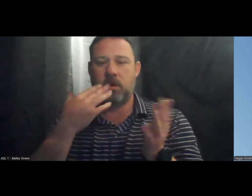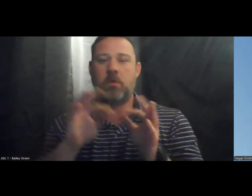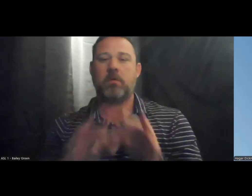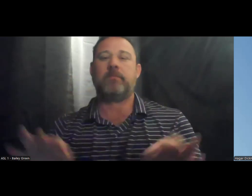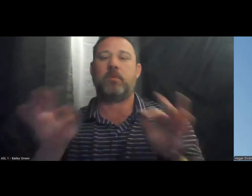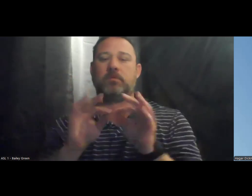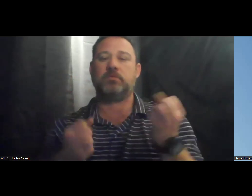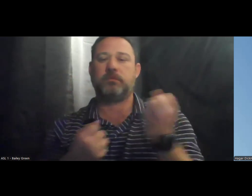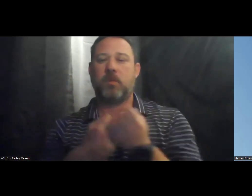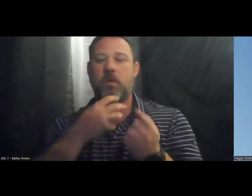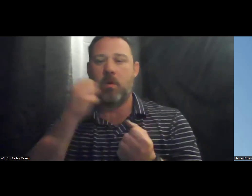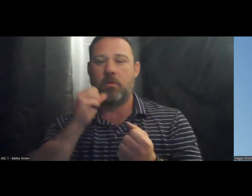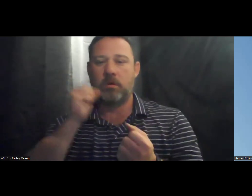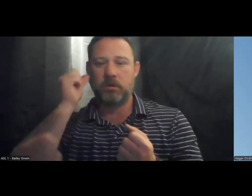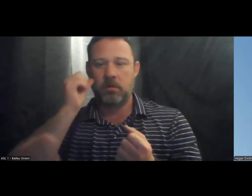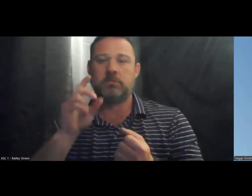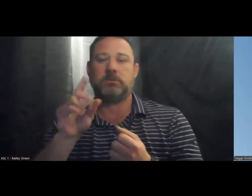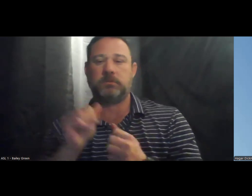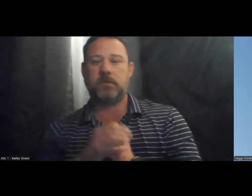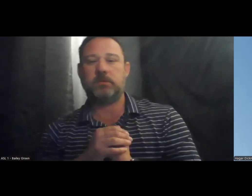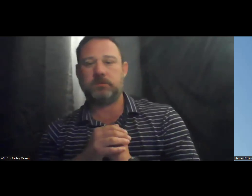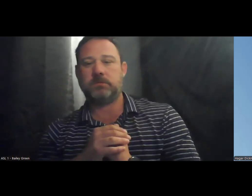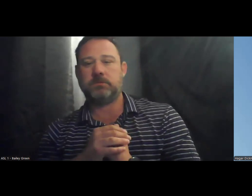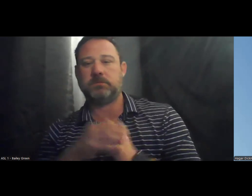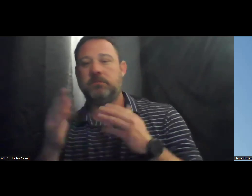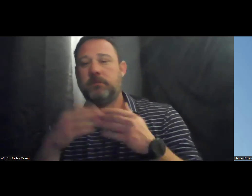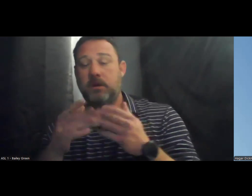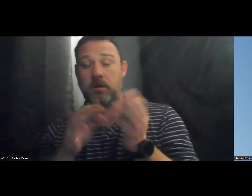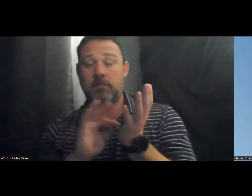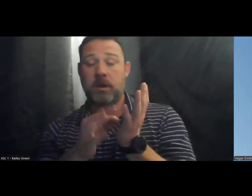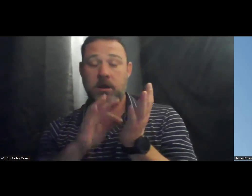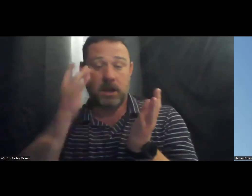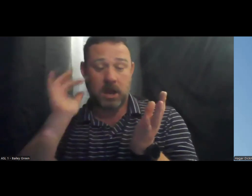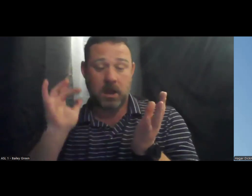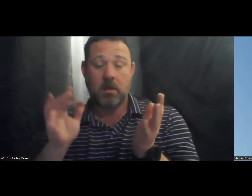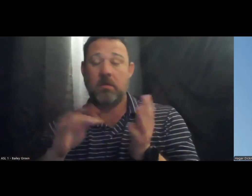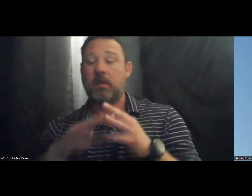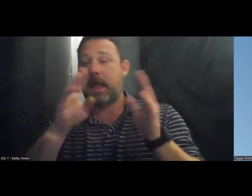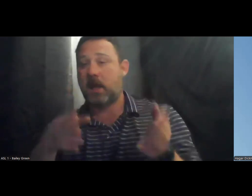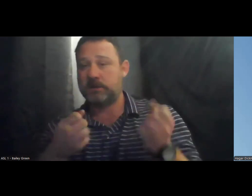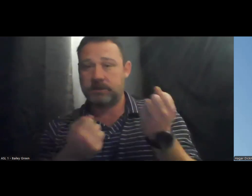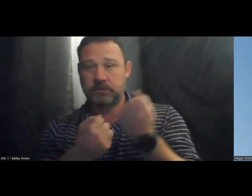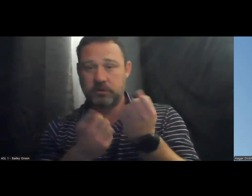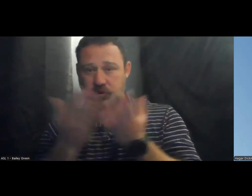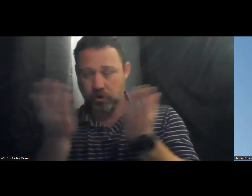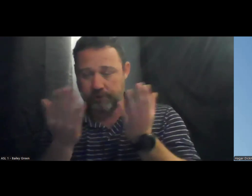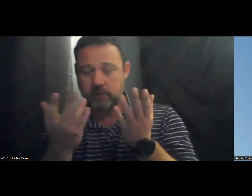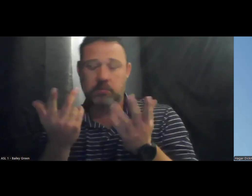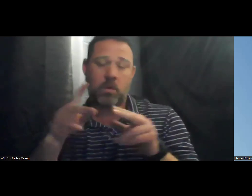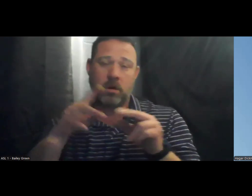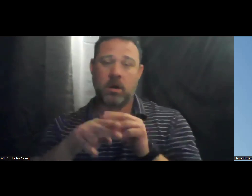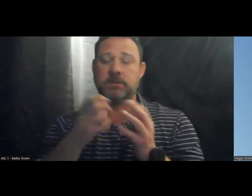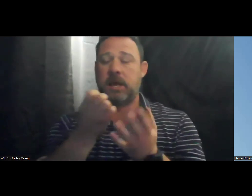supporting older adults and people with disabilities, whether those are Medicaid cuts, cuts to housing services, or cuts that impact